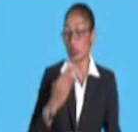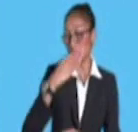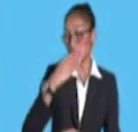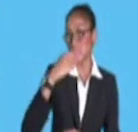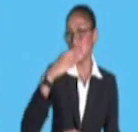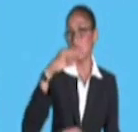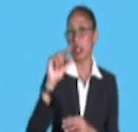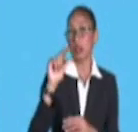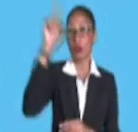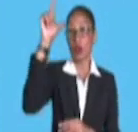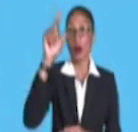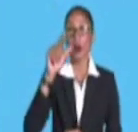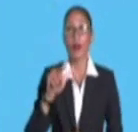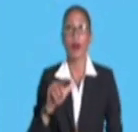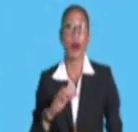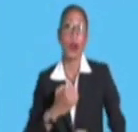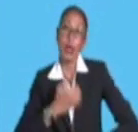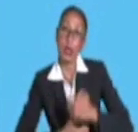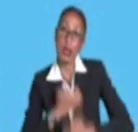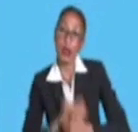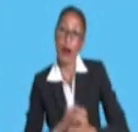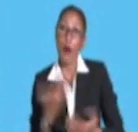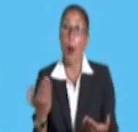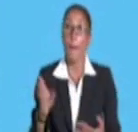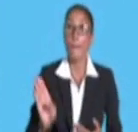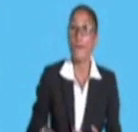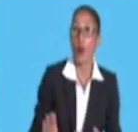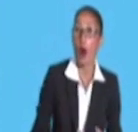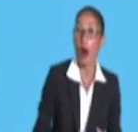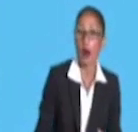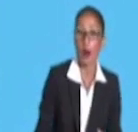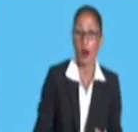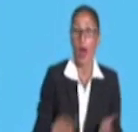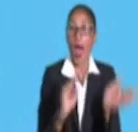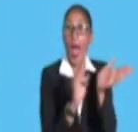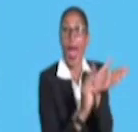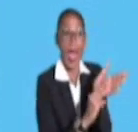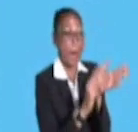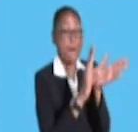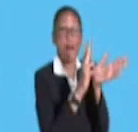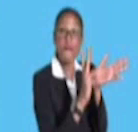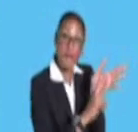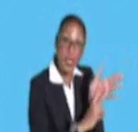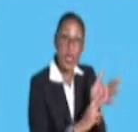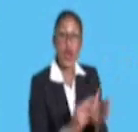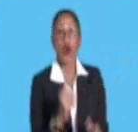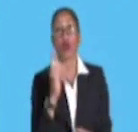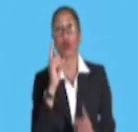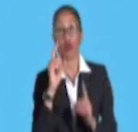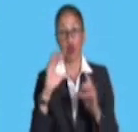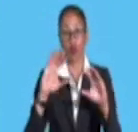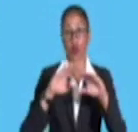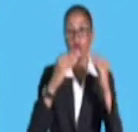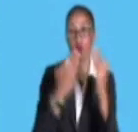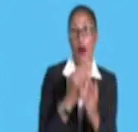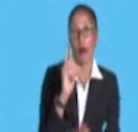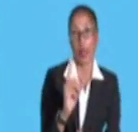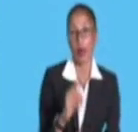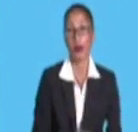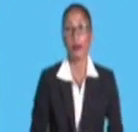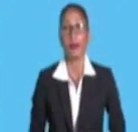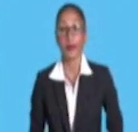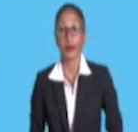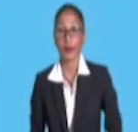on Vakanrove Mbua Madawata's landing craft, MV Nduavata, trading as ferry freight